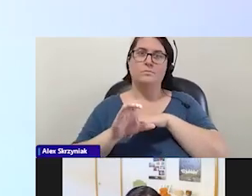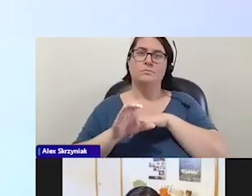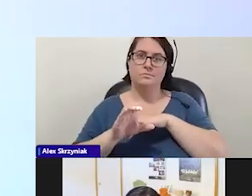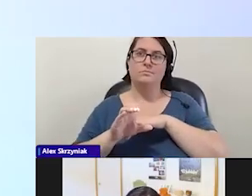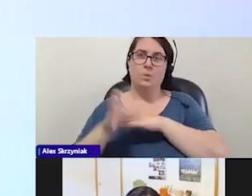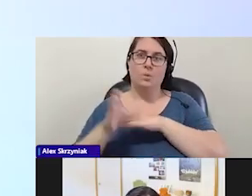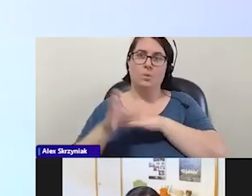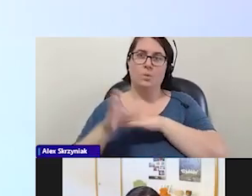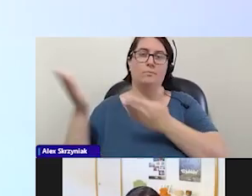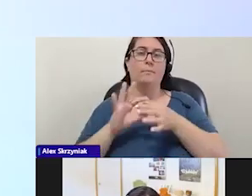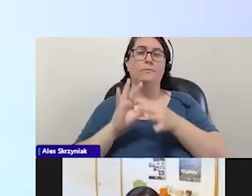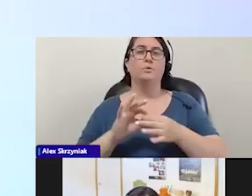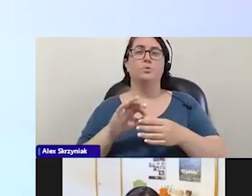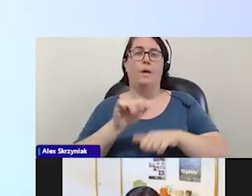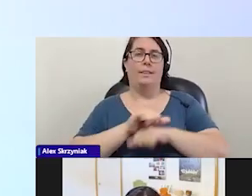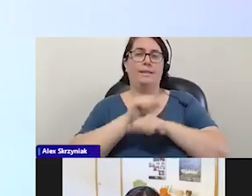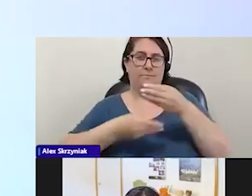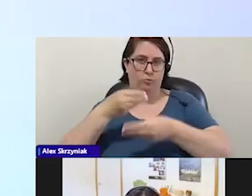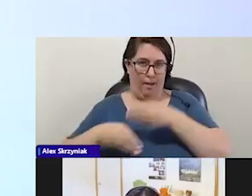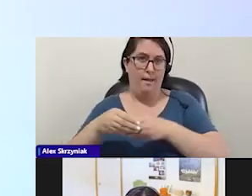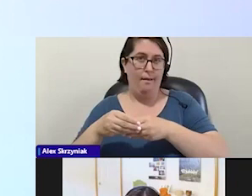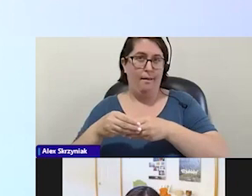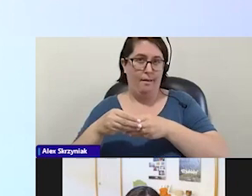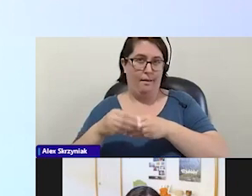because of the transatlantic slave trade and slavery.